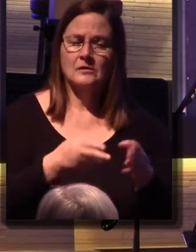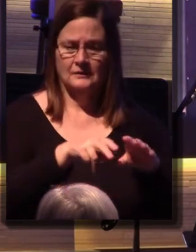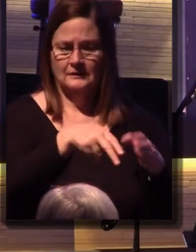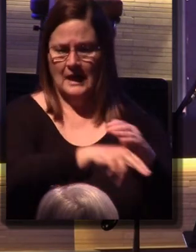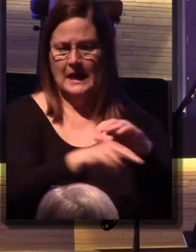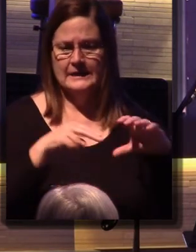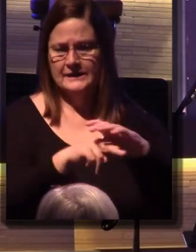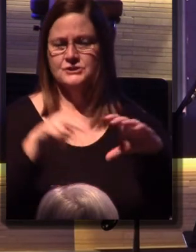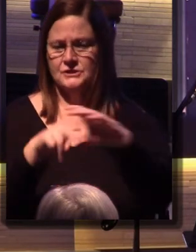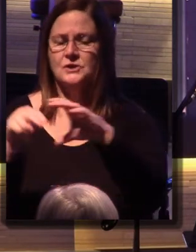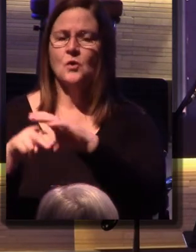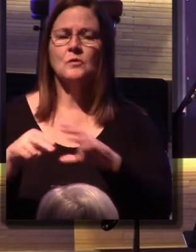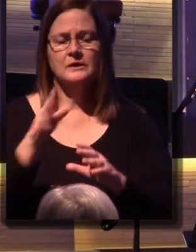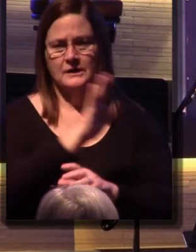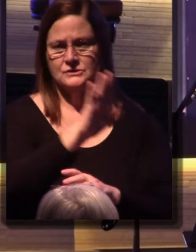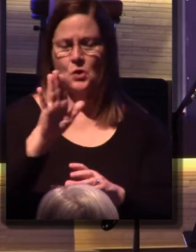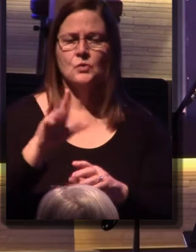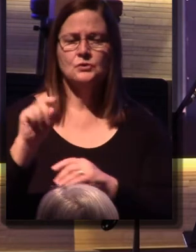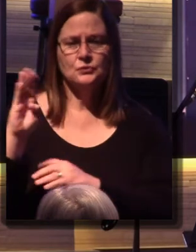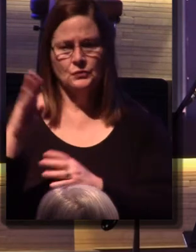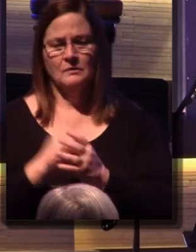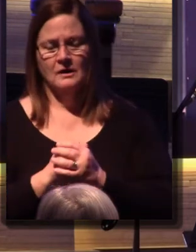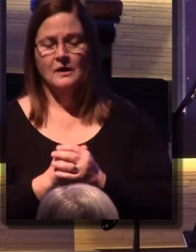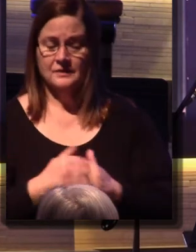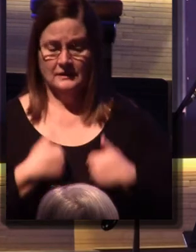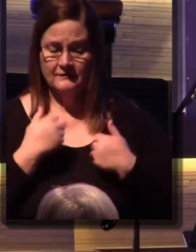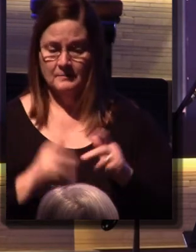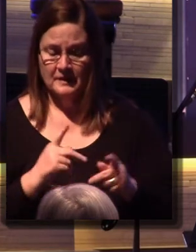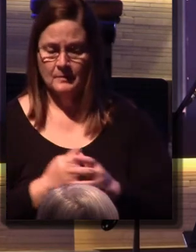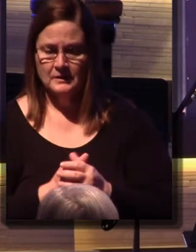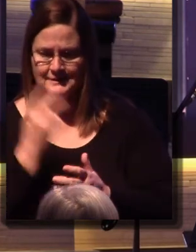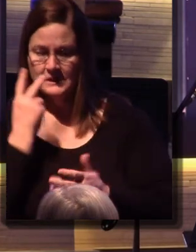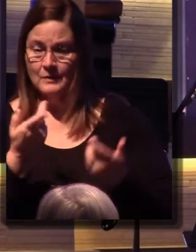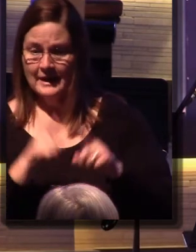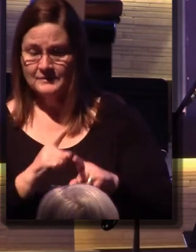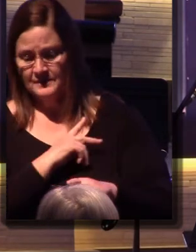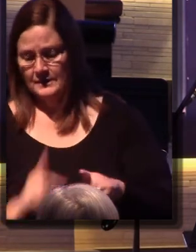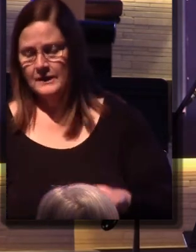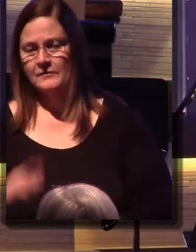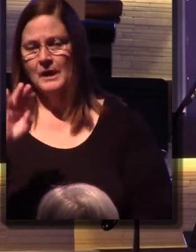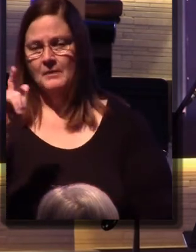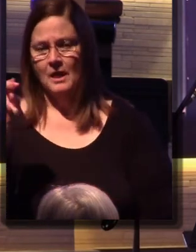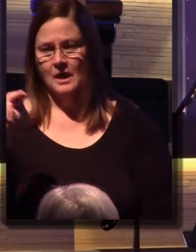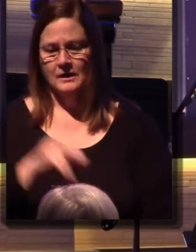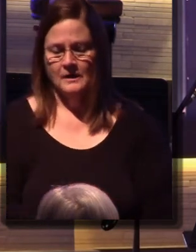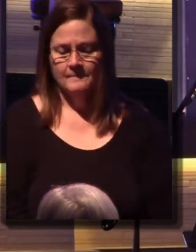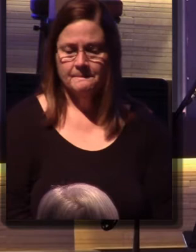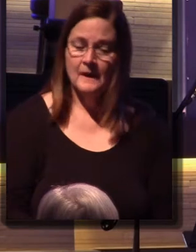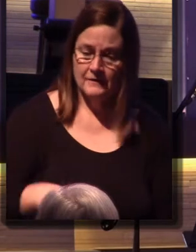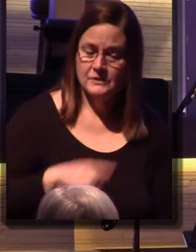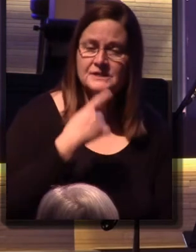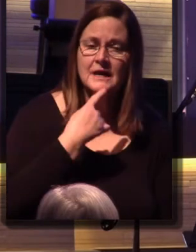in his own tomb. Okay? And so this is the living looking at what happens to the king of